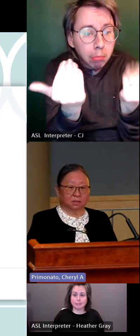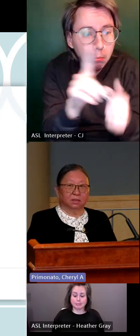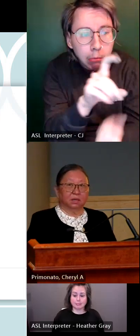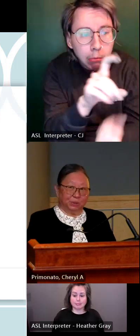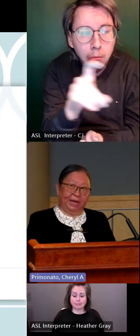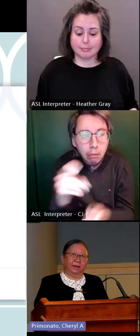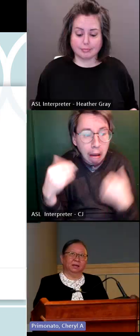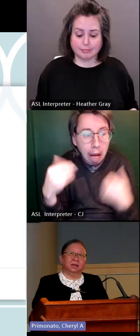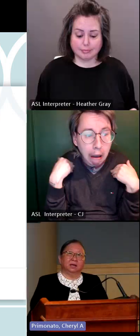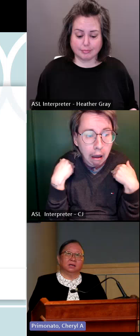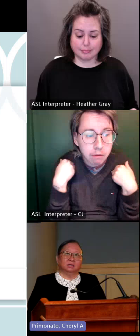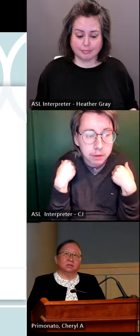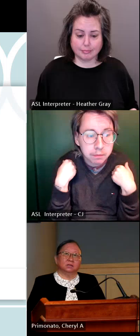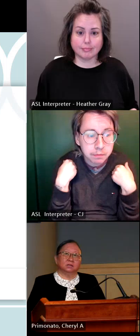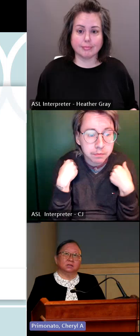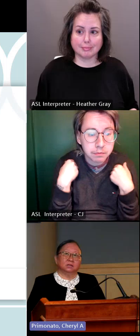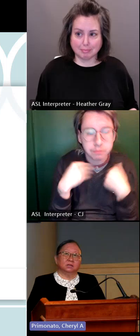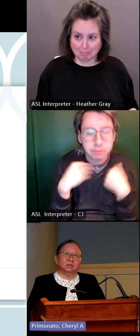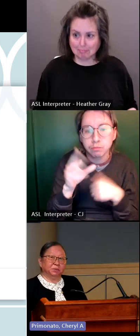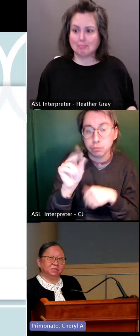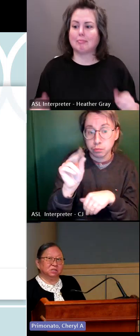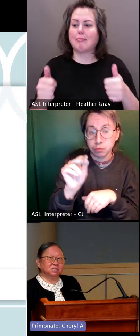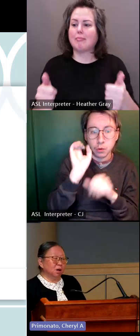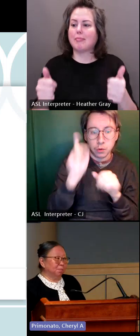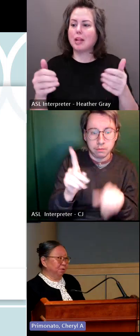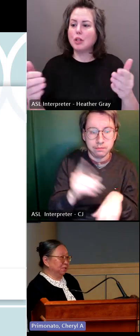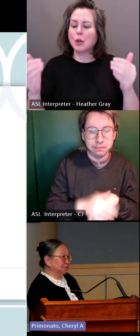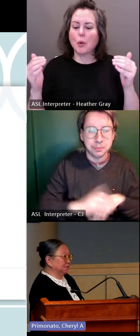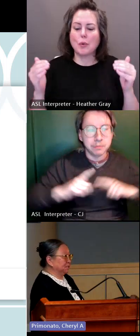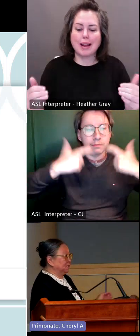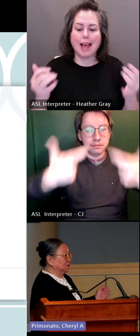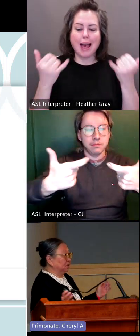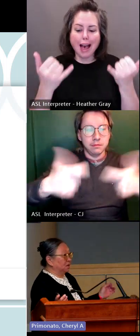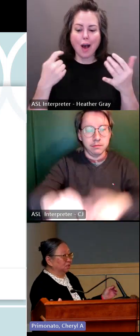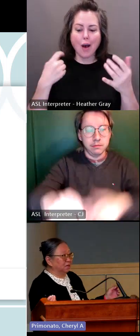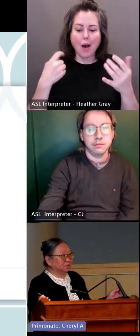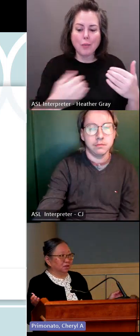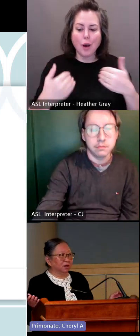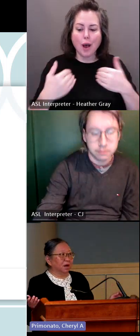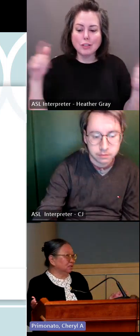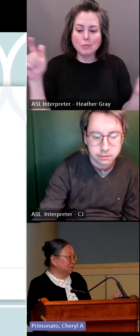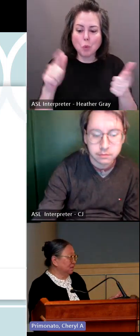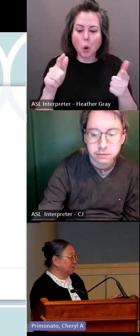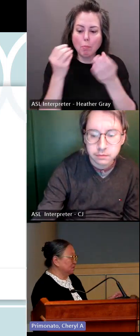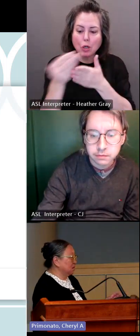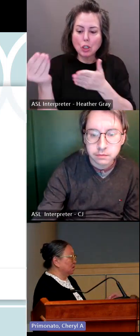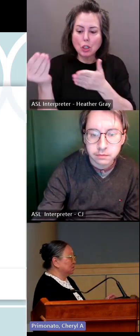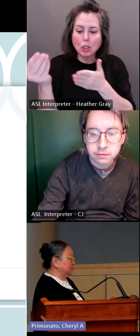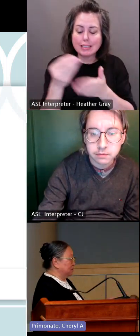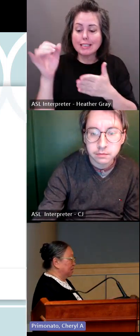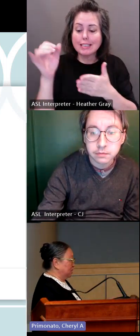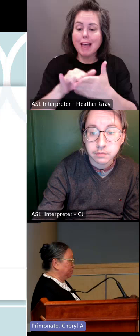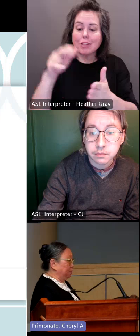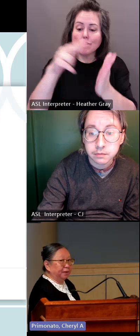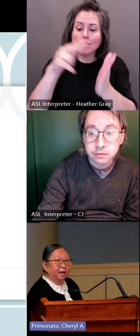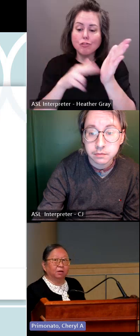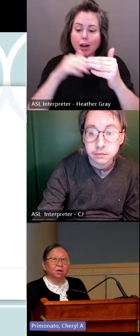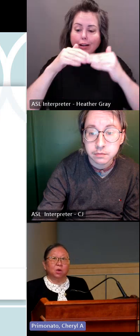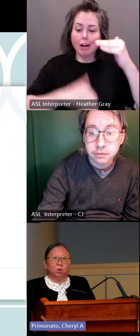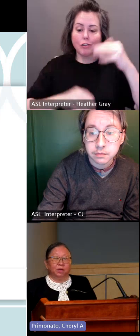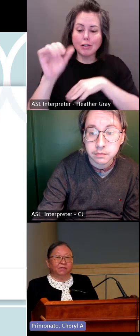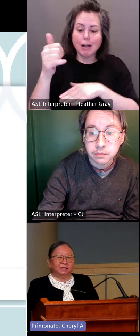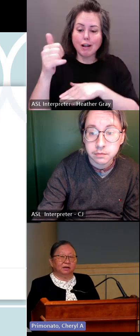questions? Okay. So then now we're going to go into the small purchases. These are the contracts that are under $10,000 that do not need to be